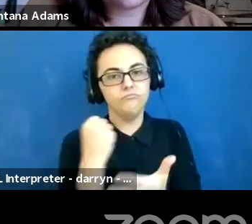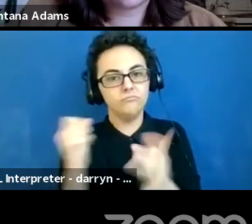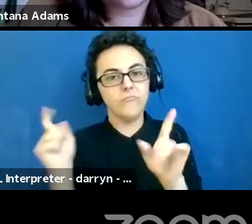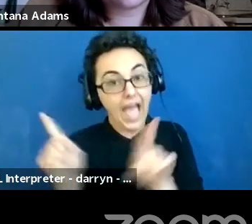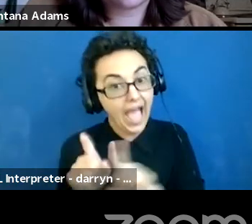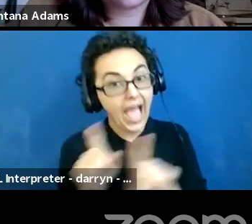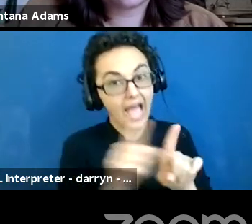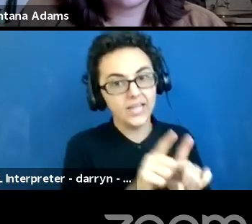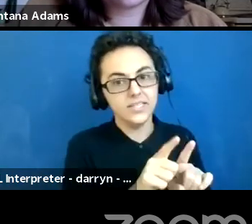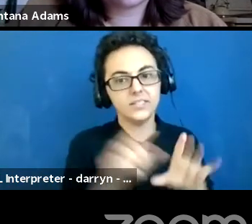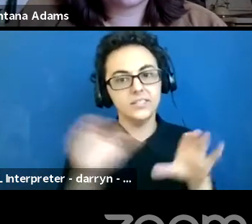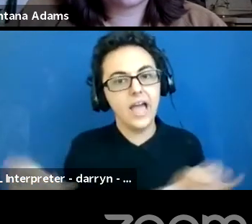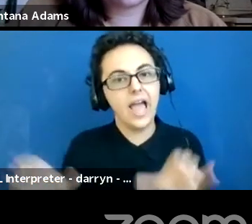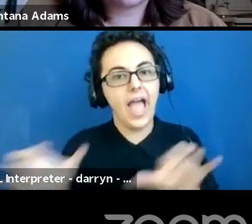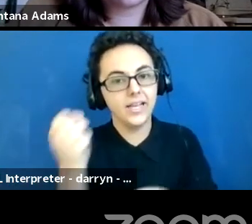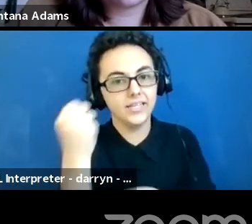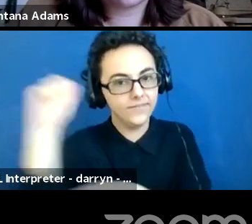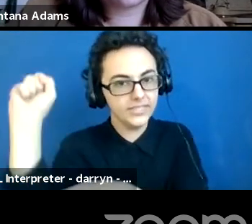what do we need from